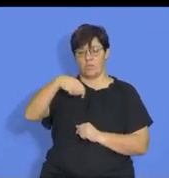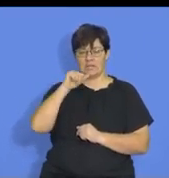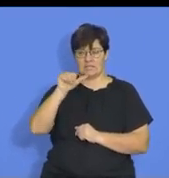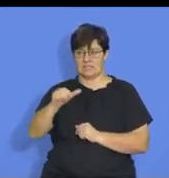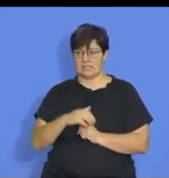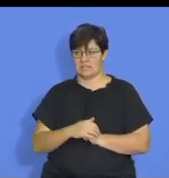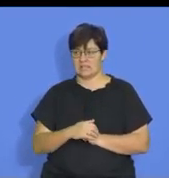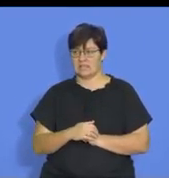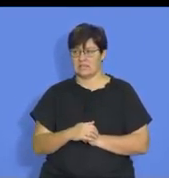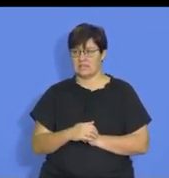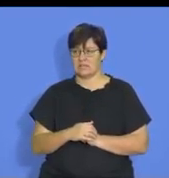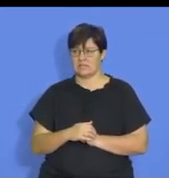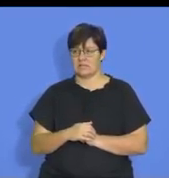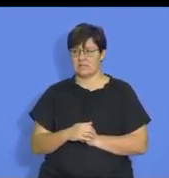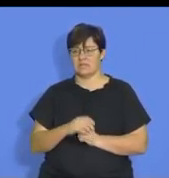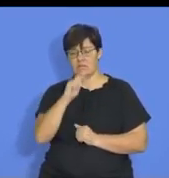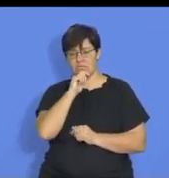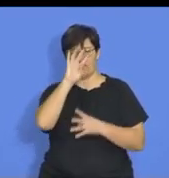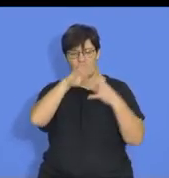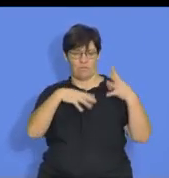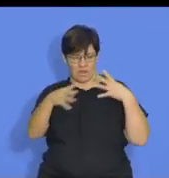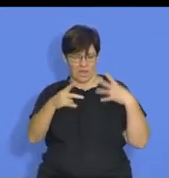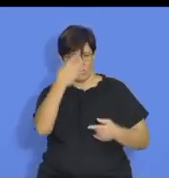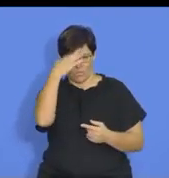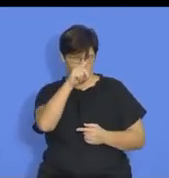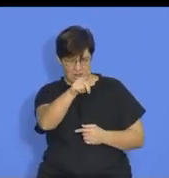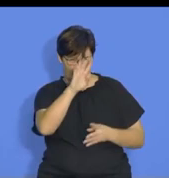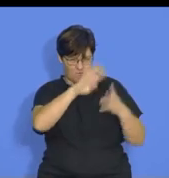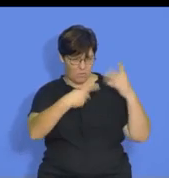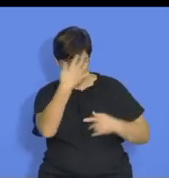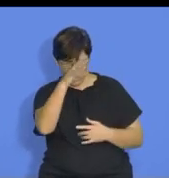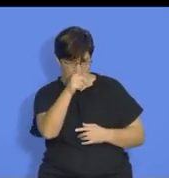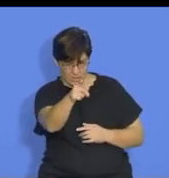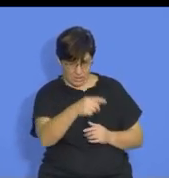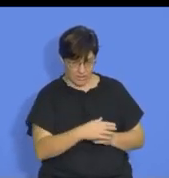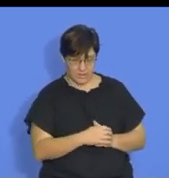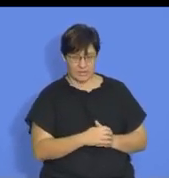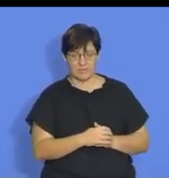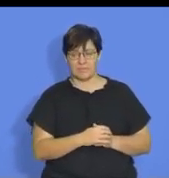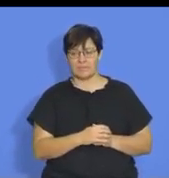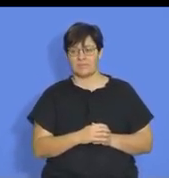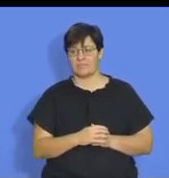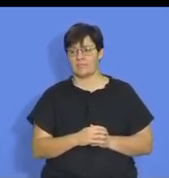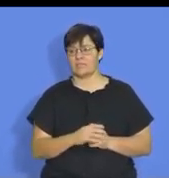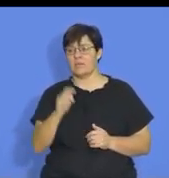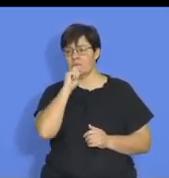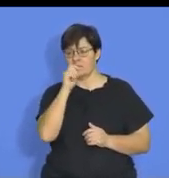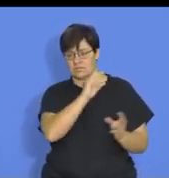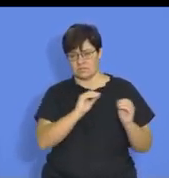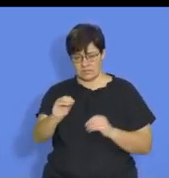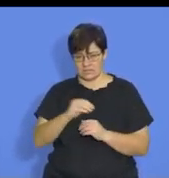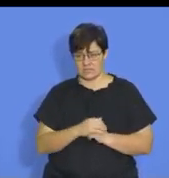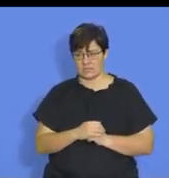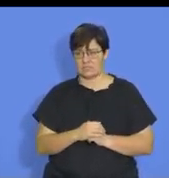by 1,6, right? I'm using obviously the formula. You guys know exactly what I'm talking about. So let's quickly get